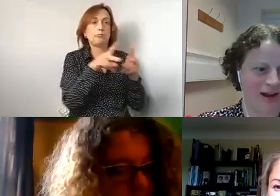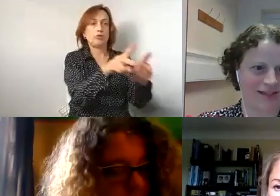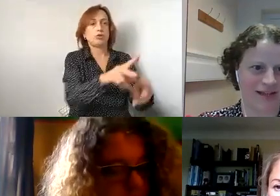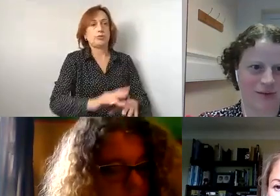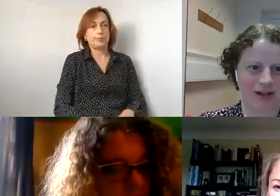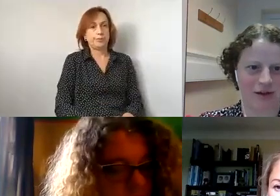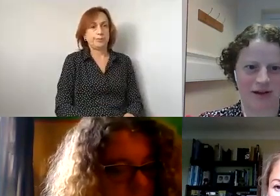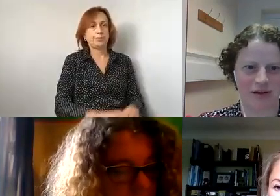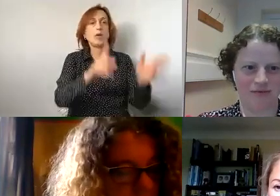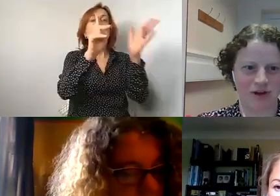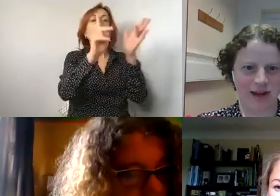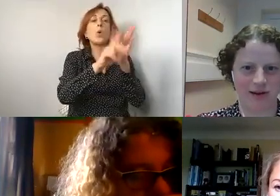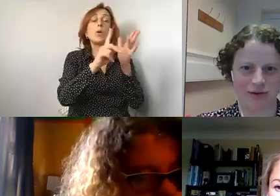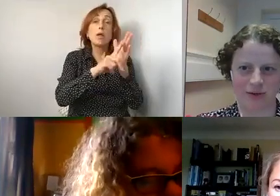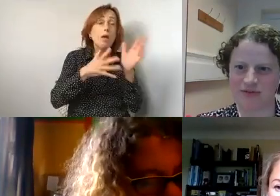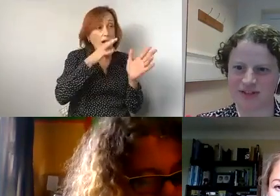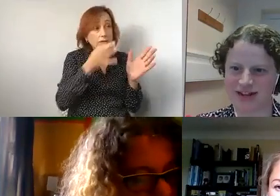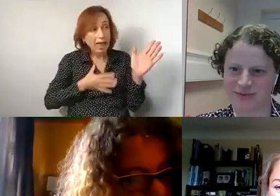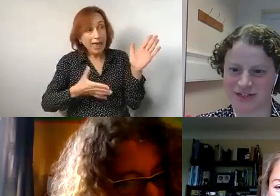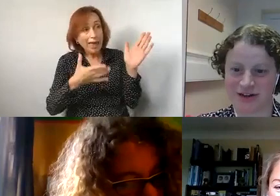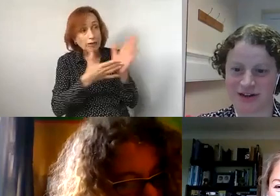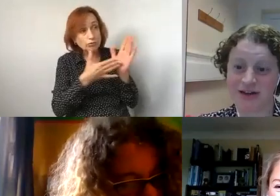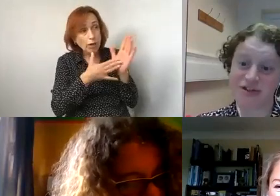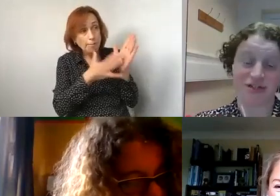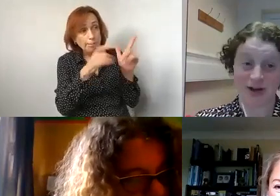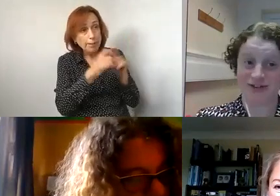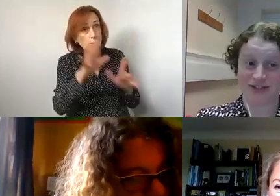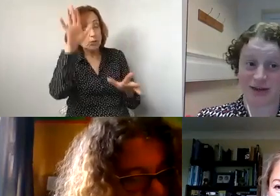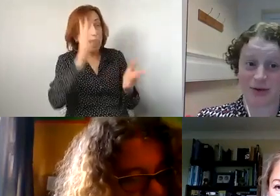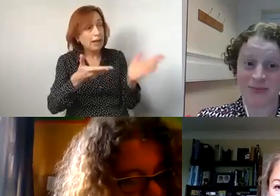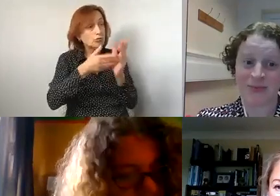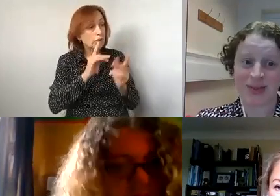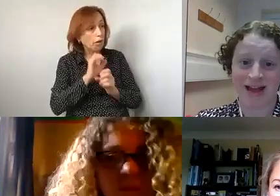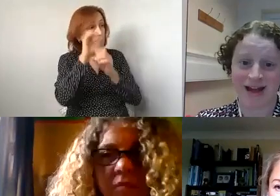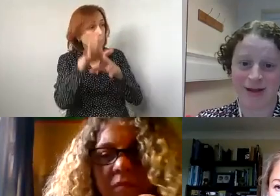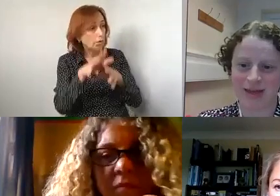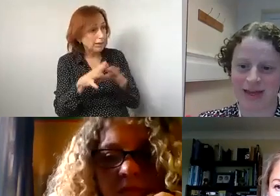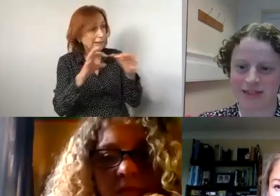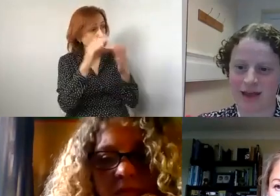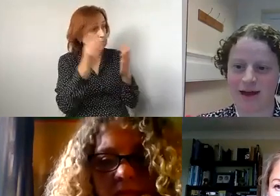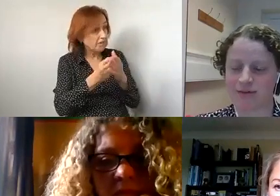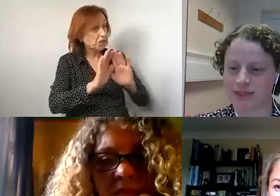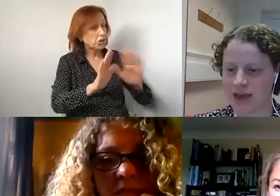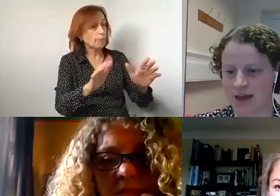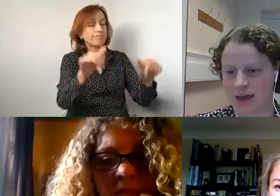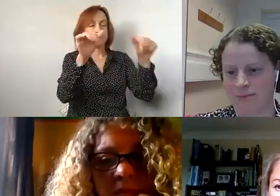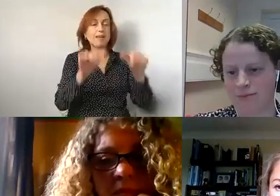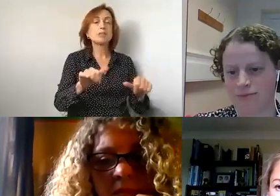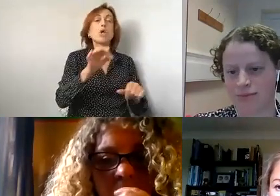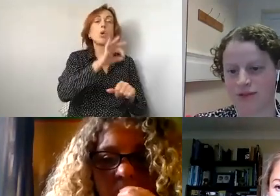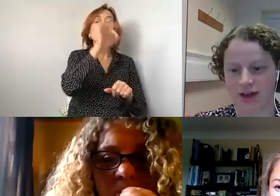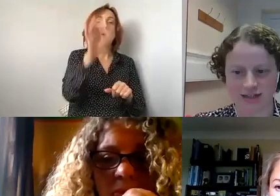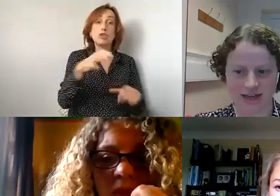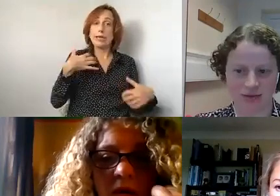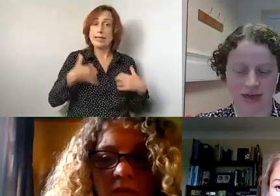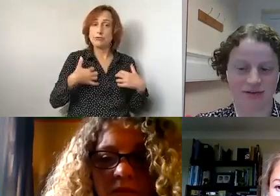Anyone else like to quickly comment on funding, or shall we move on to the next question, which is quite an interesting one? It's about